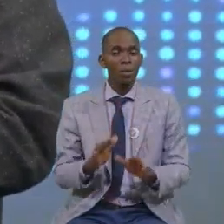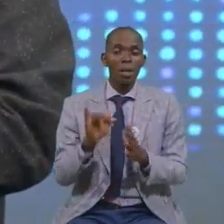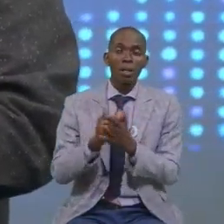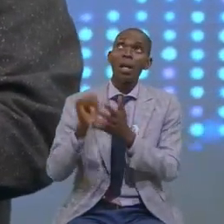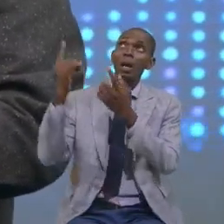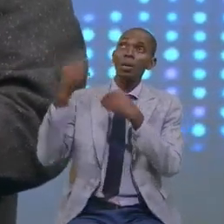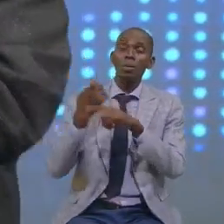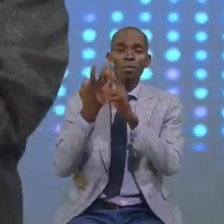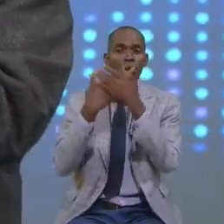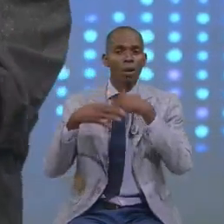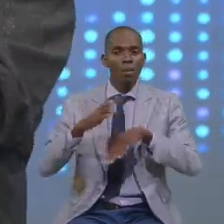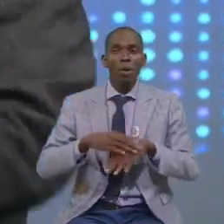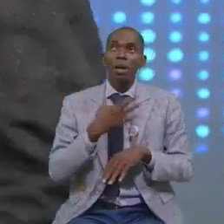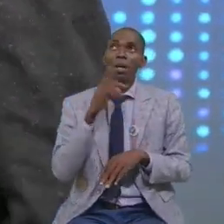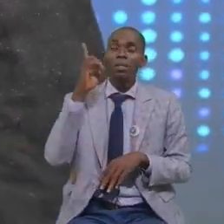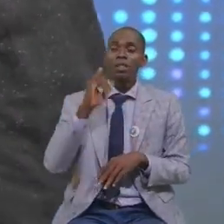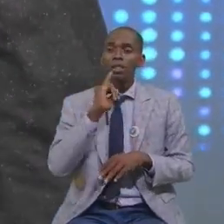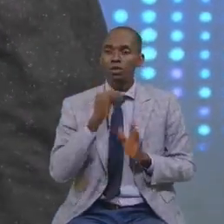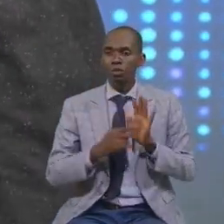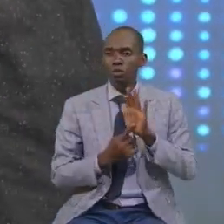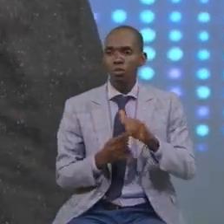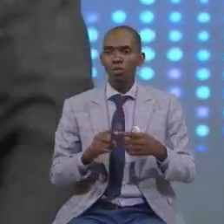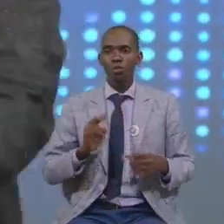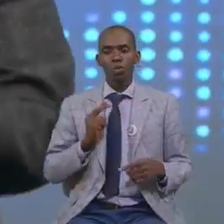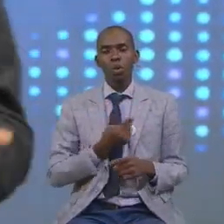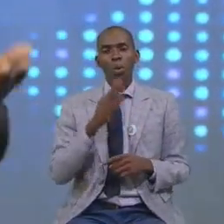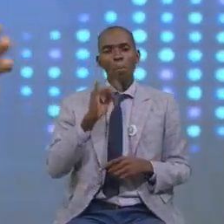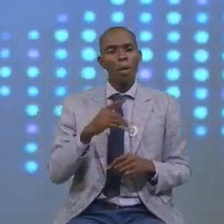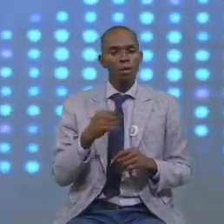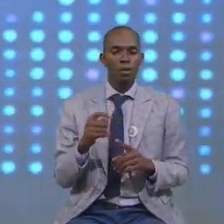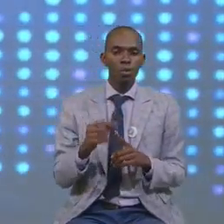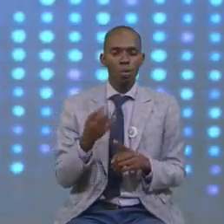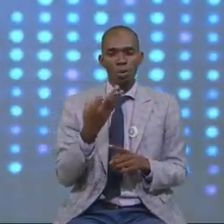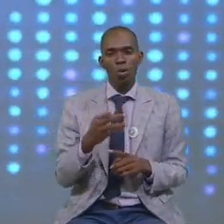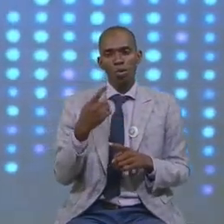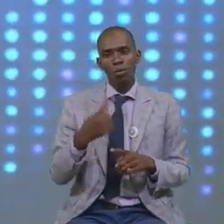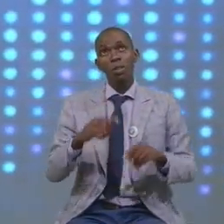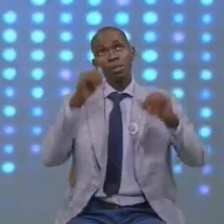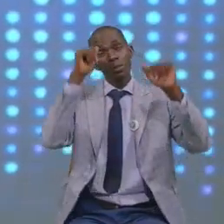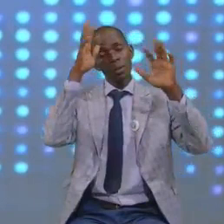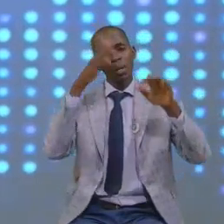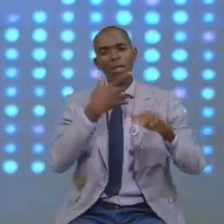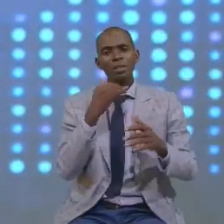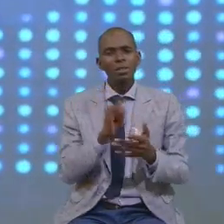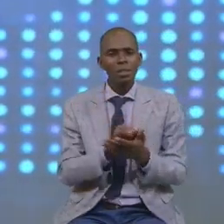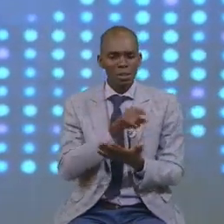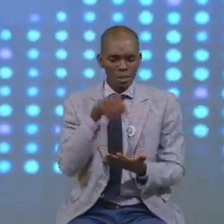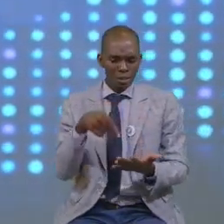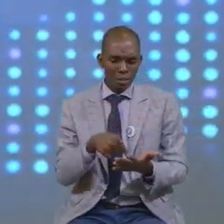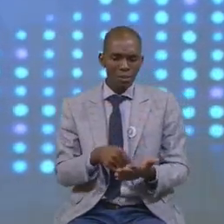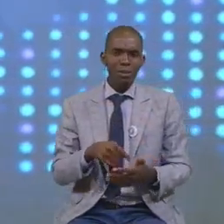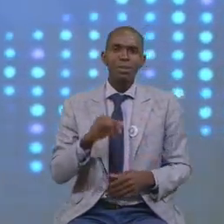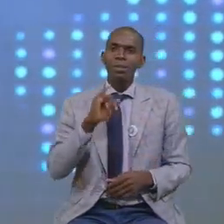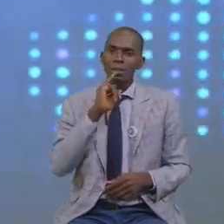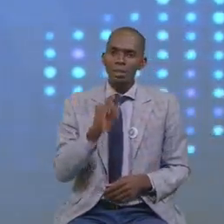revealed unto us by the word of the Father. He says, this is my